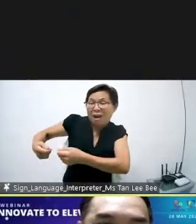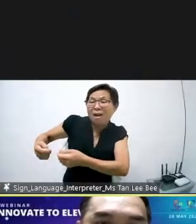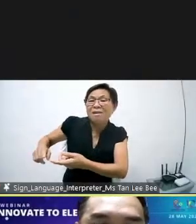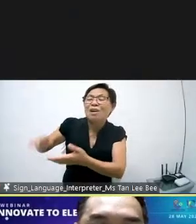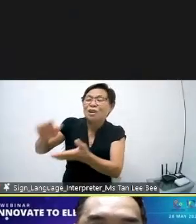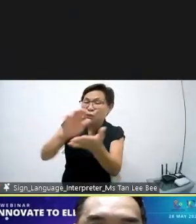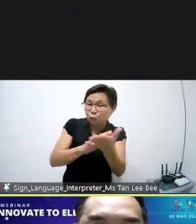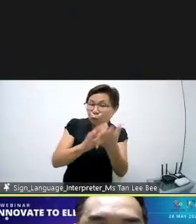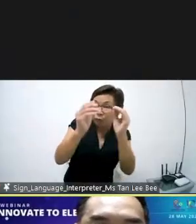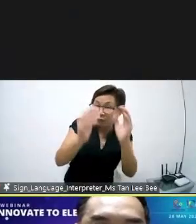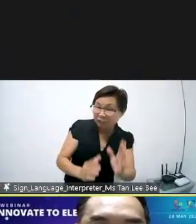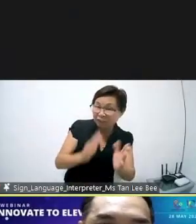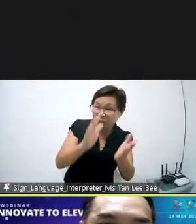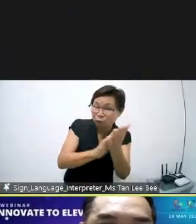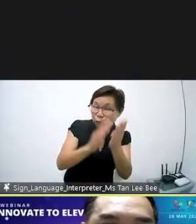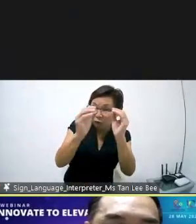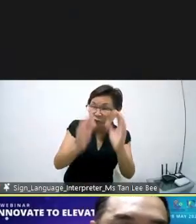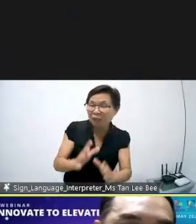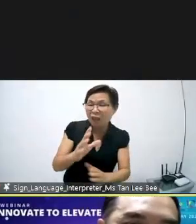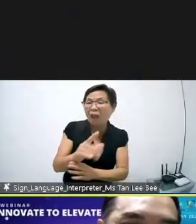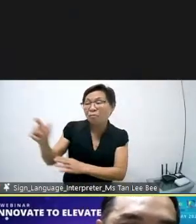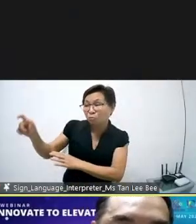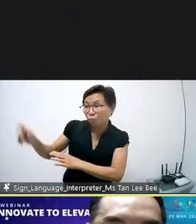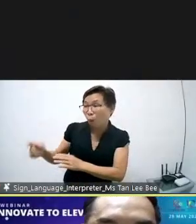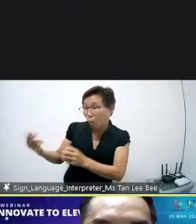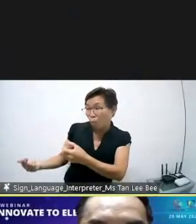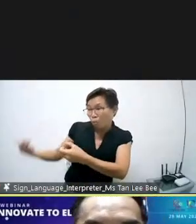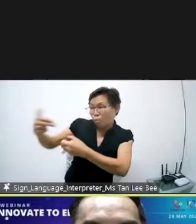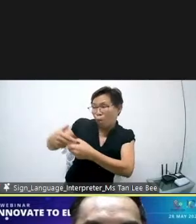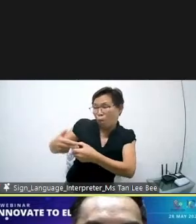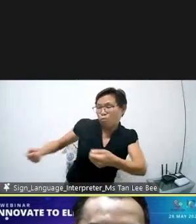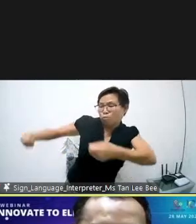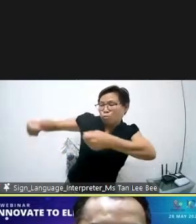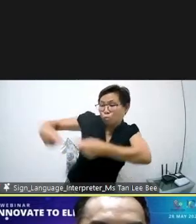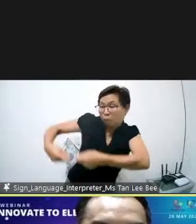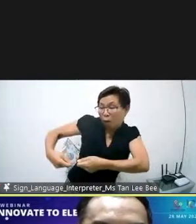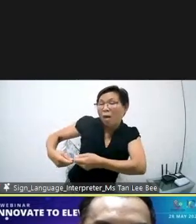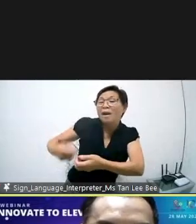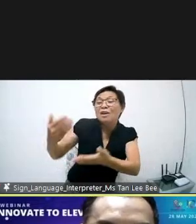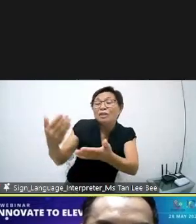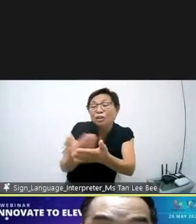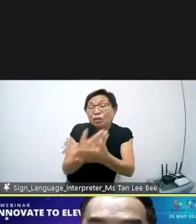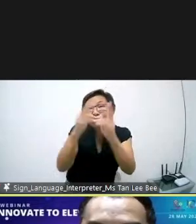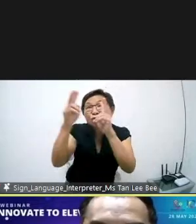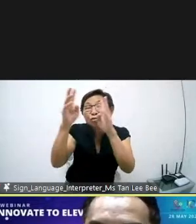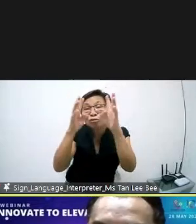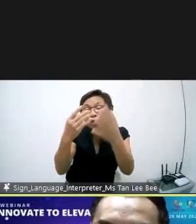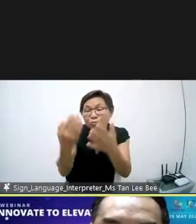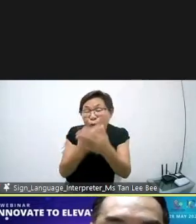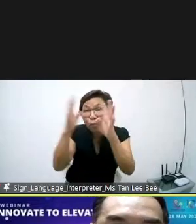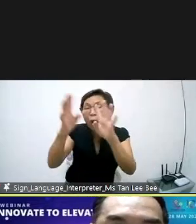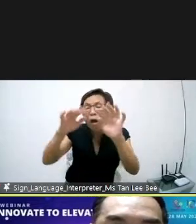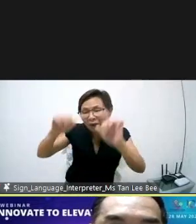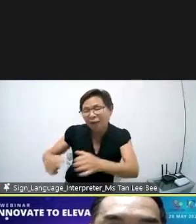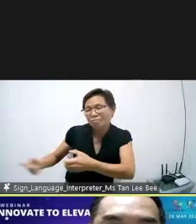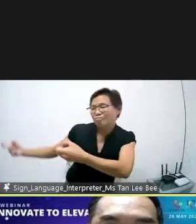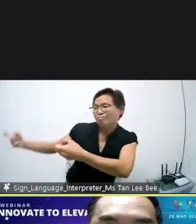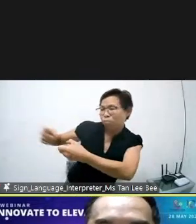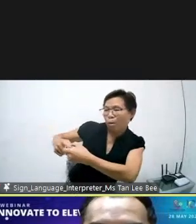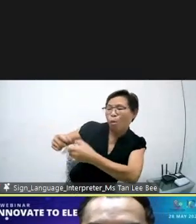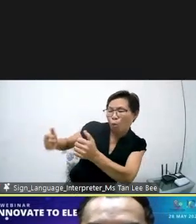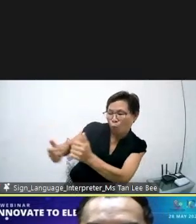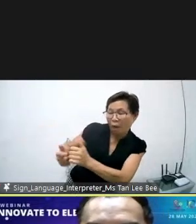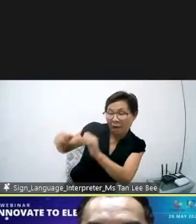school teachers and all parties that want to embark in innovation can engage with.